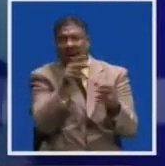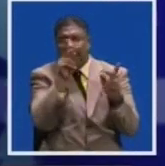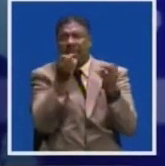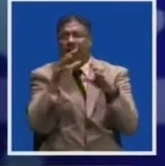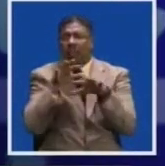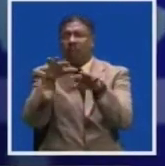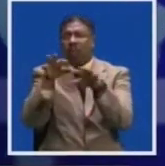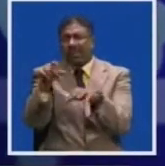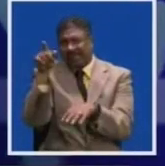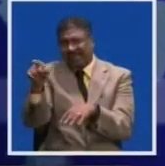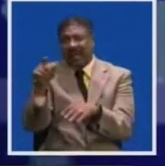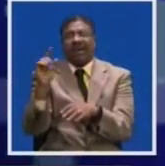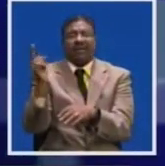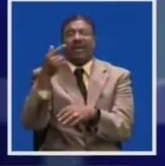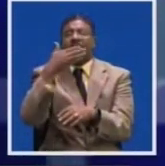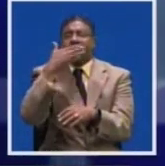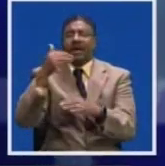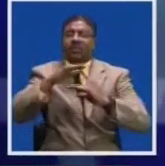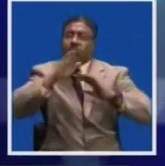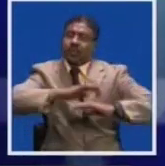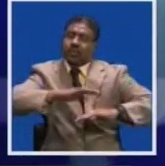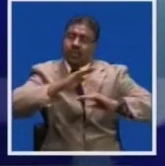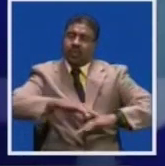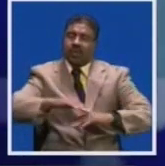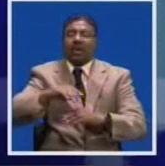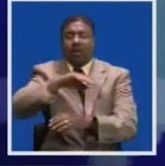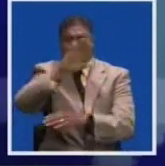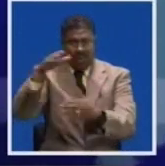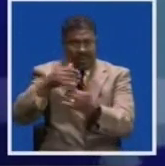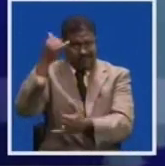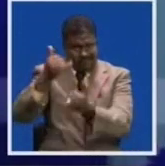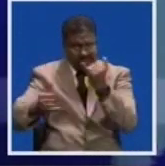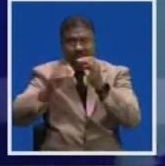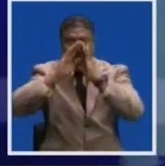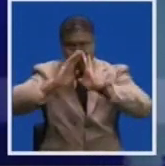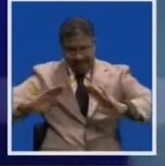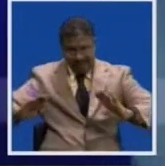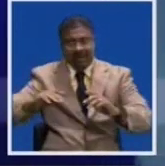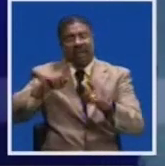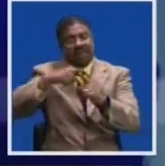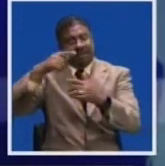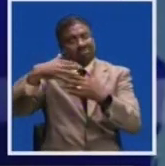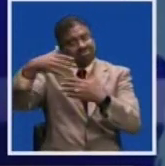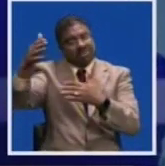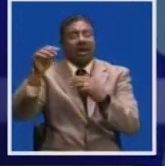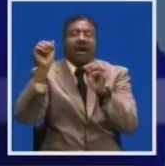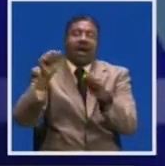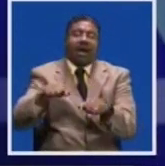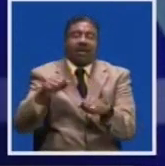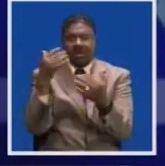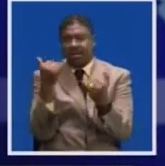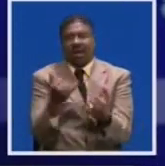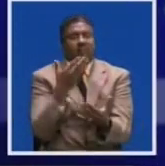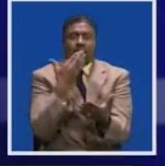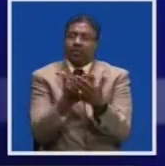that the police advised the party to hold on until calm completely returns in the city because the environment is not